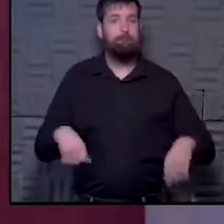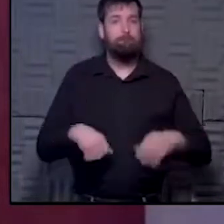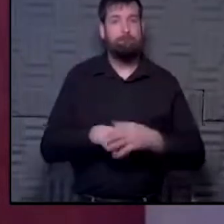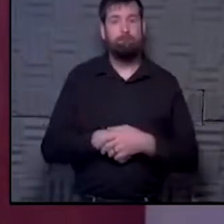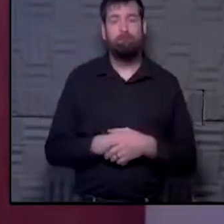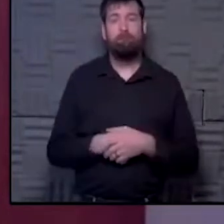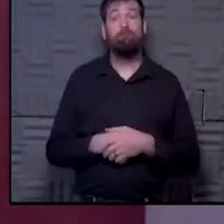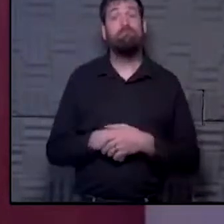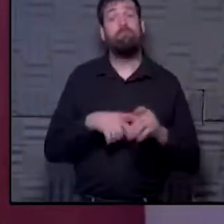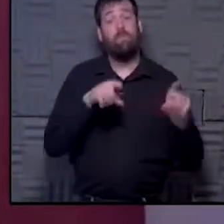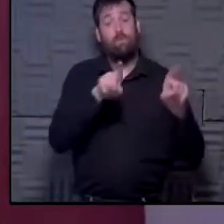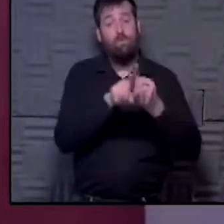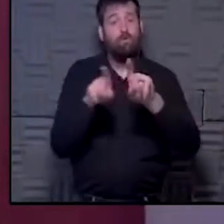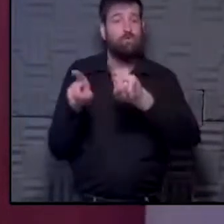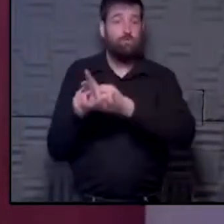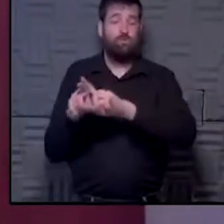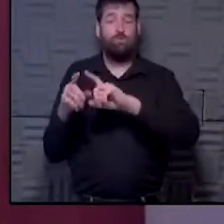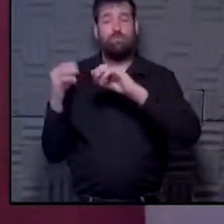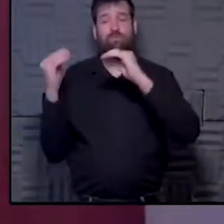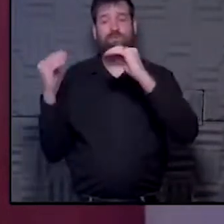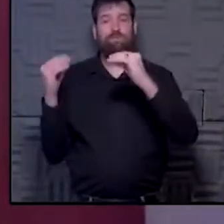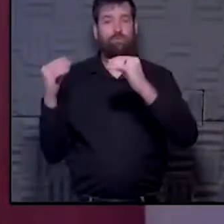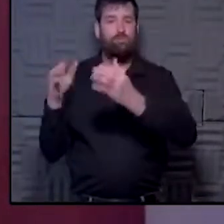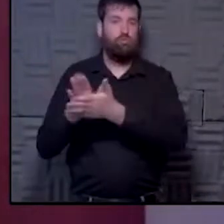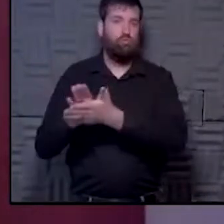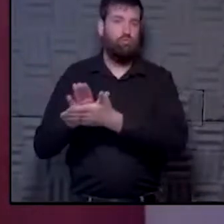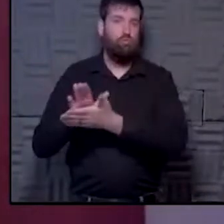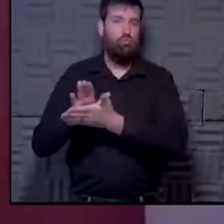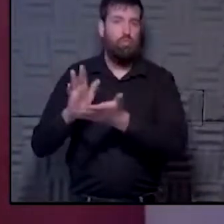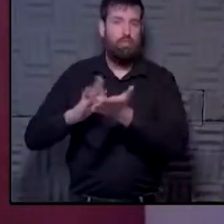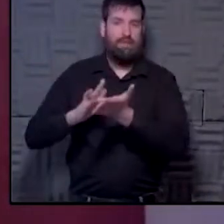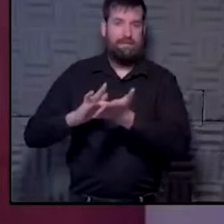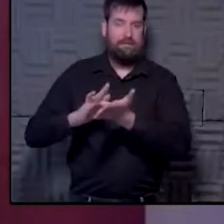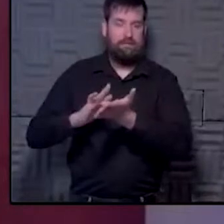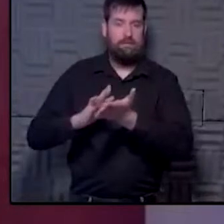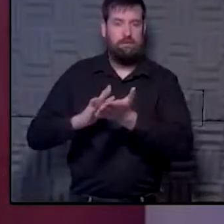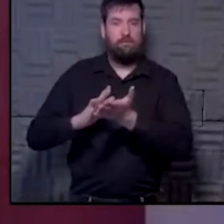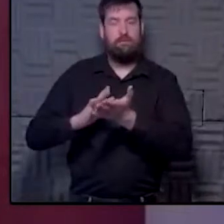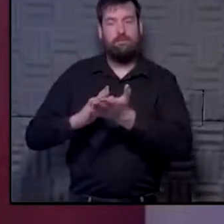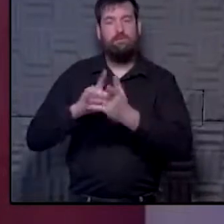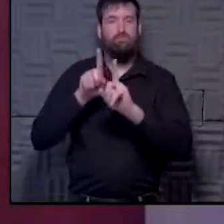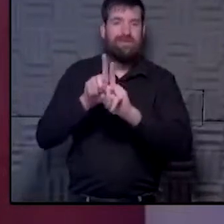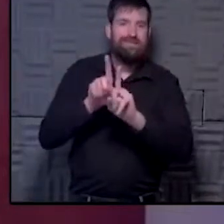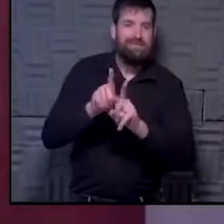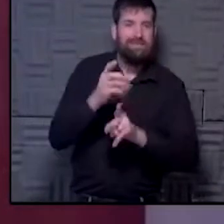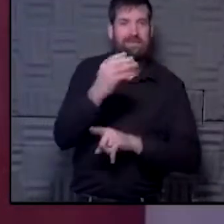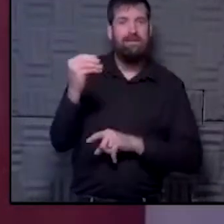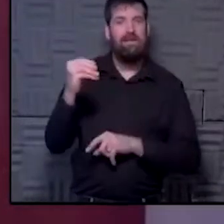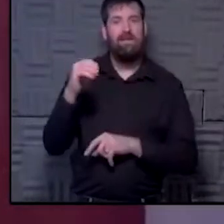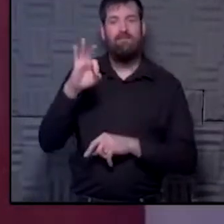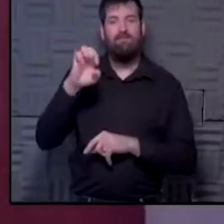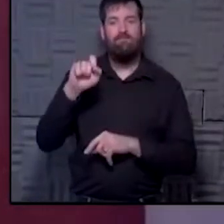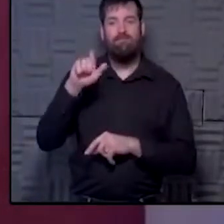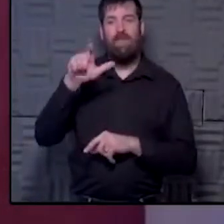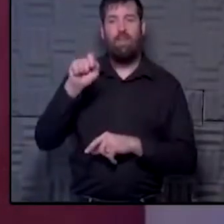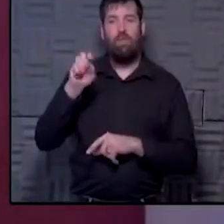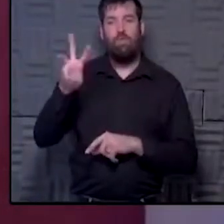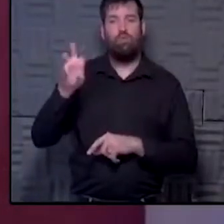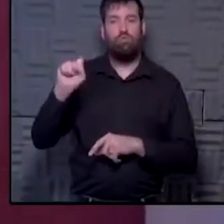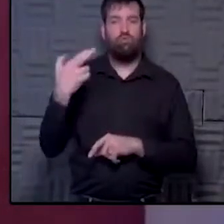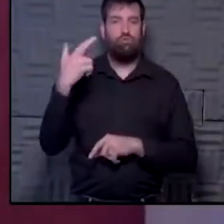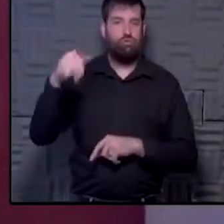in addition to teaching it in the School of Medicine residency and fellowship programs. I work with the